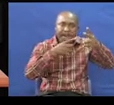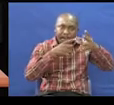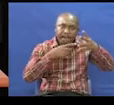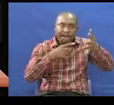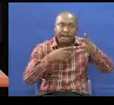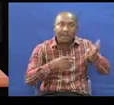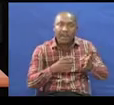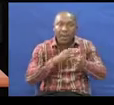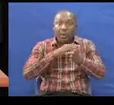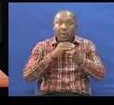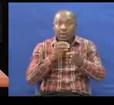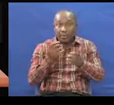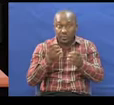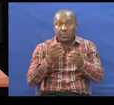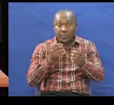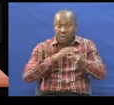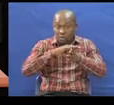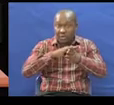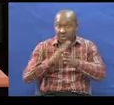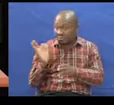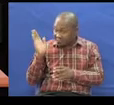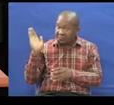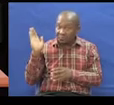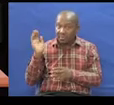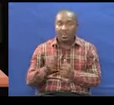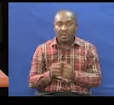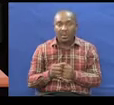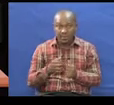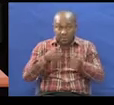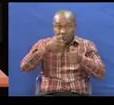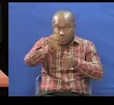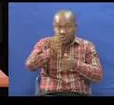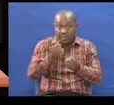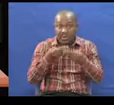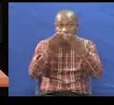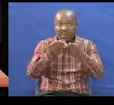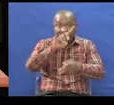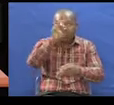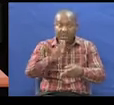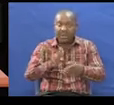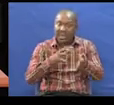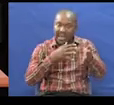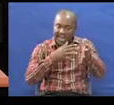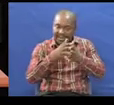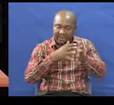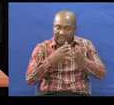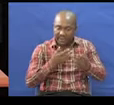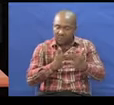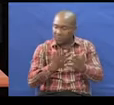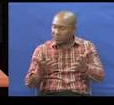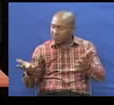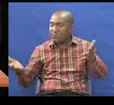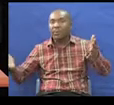diagram. You may be supposed to explain the laboratory preparation of hydrogen using the diagram. Then after we have seen